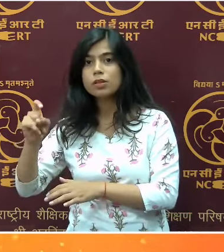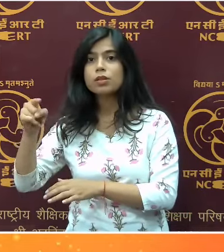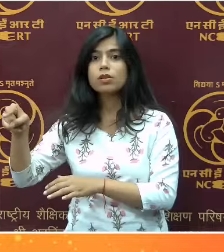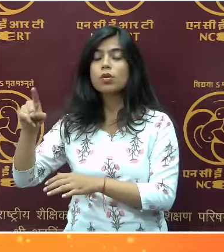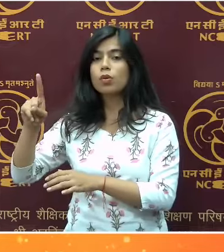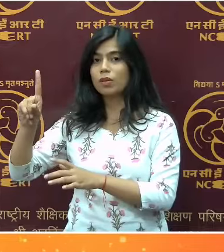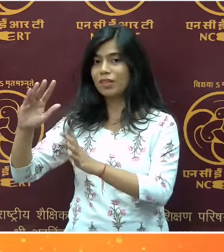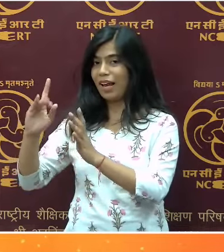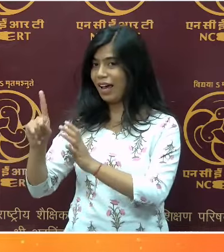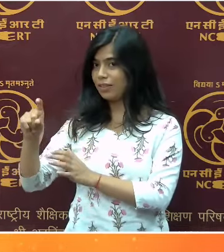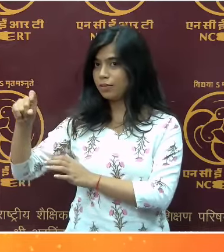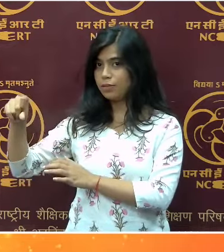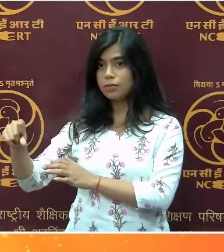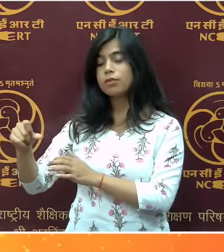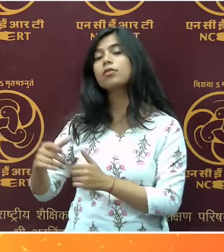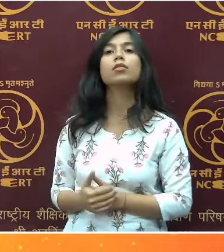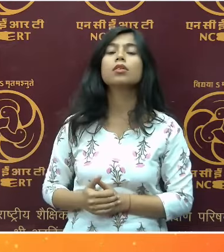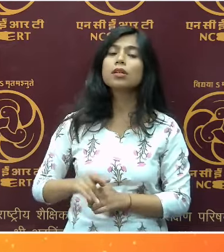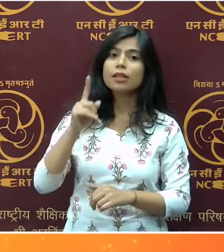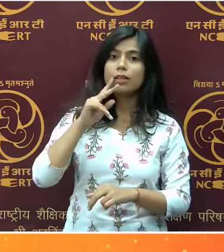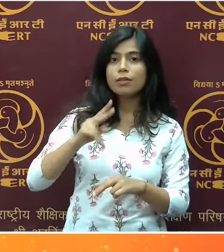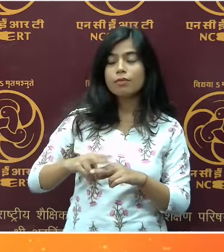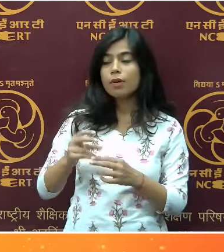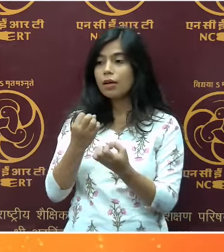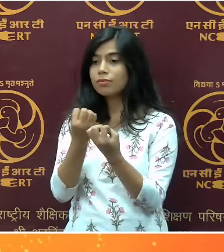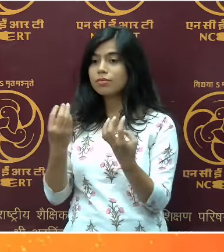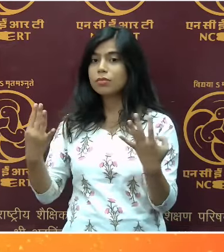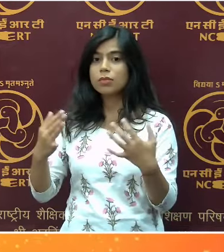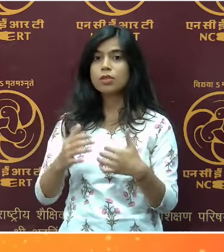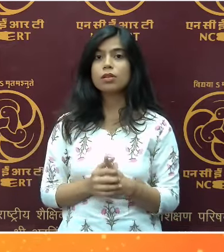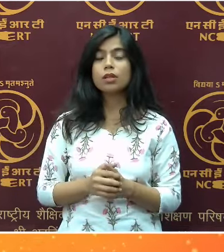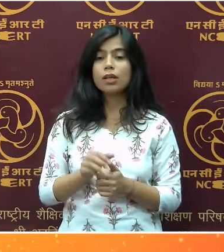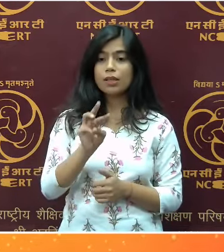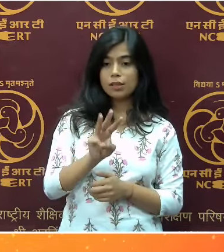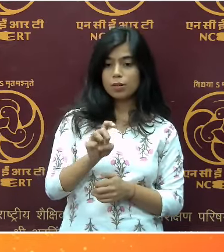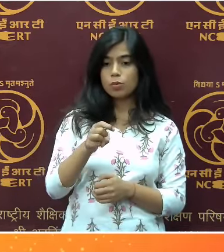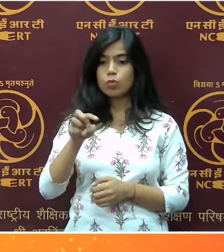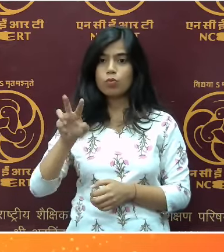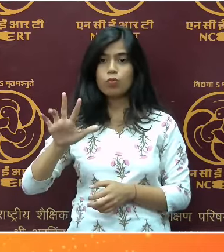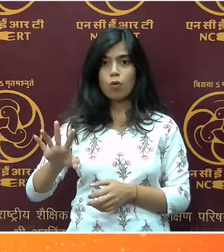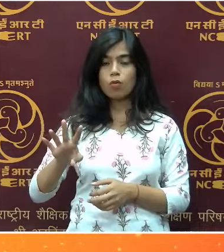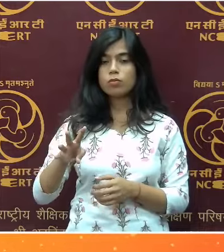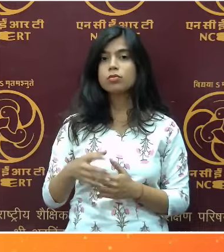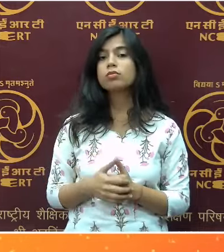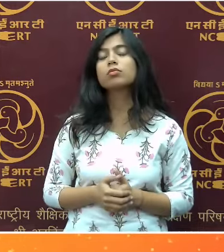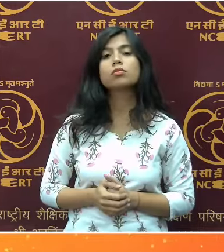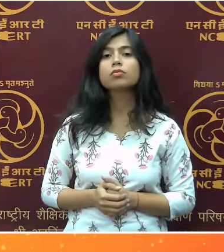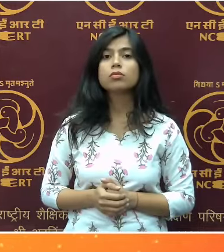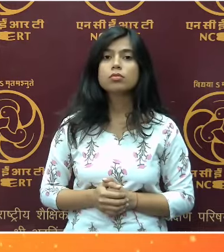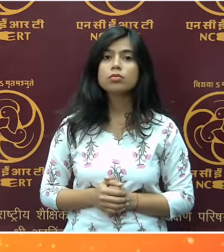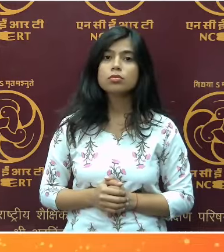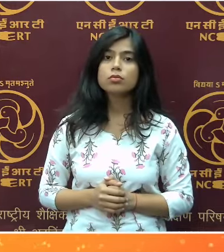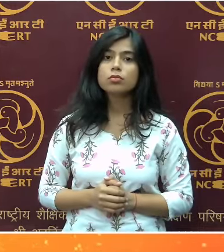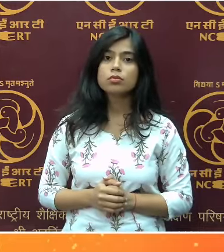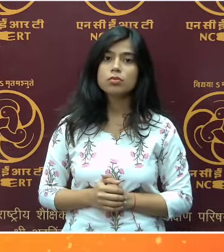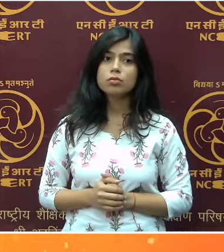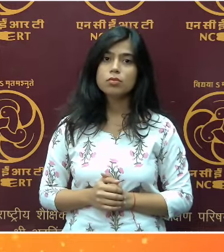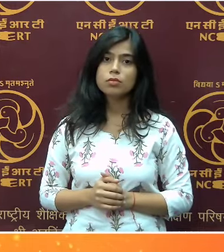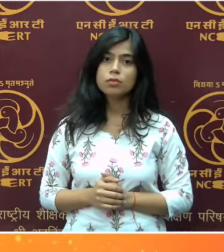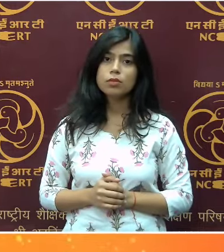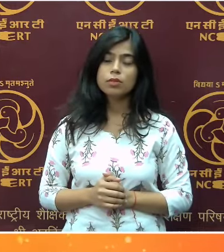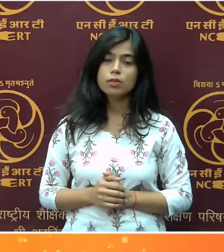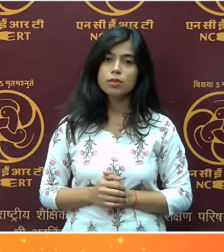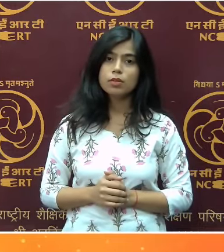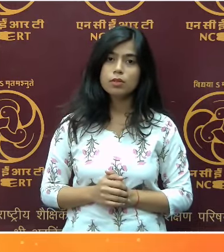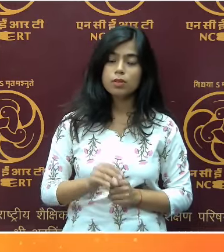coulomb. If I calculate this, I will get 3 into 10 power 13. So this sphere has charge